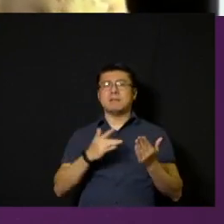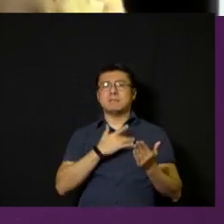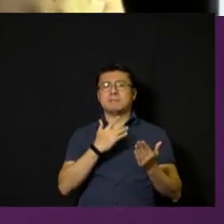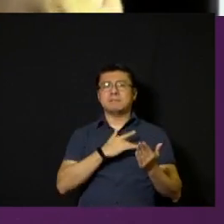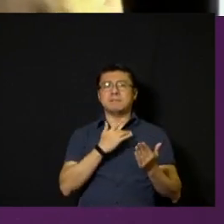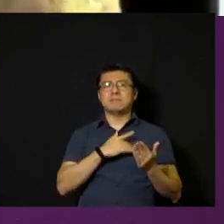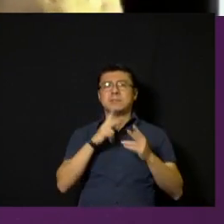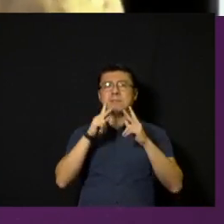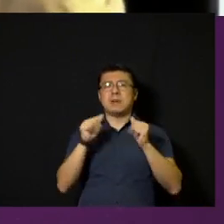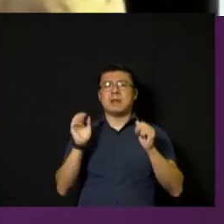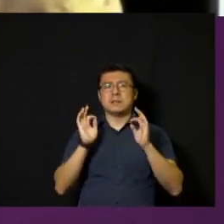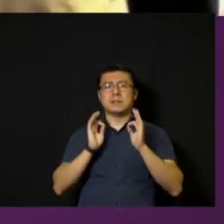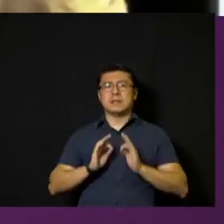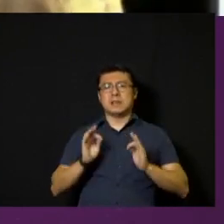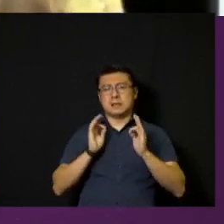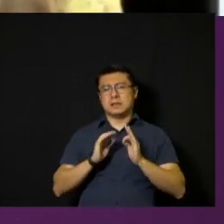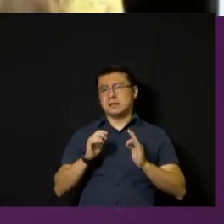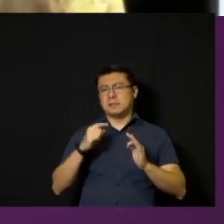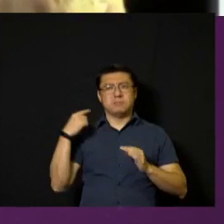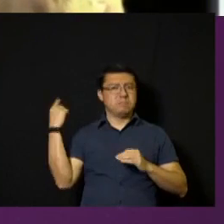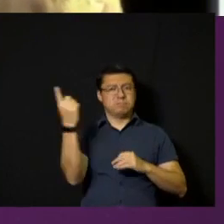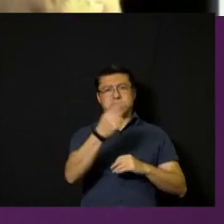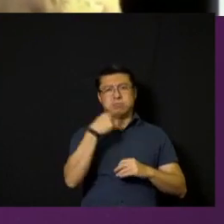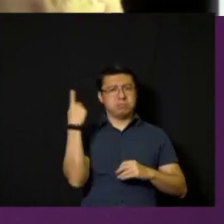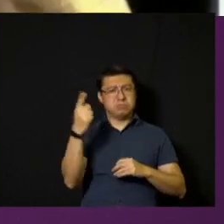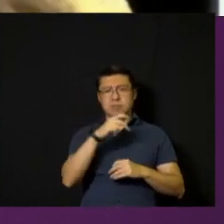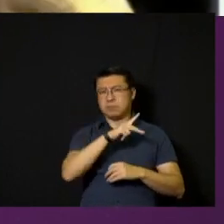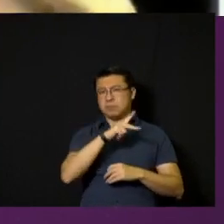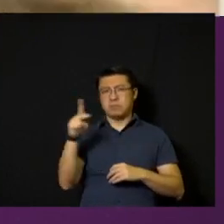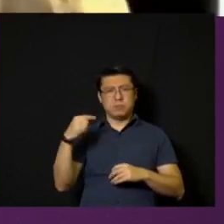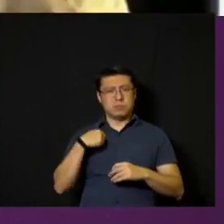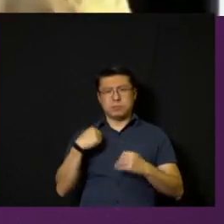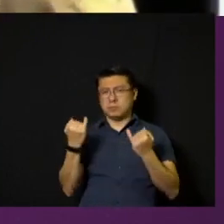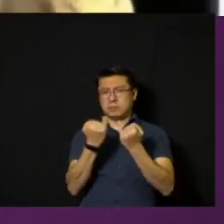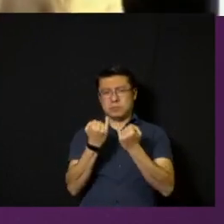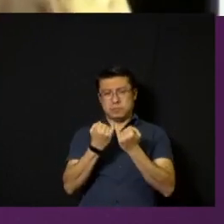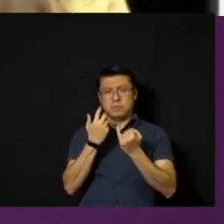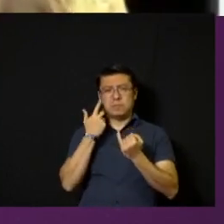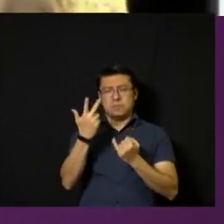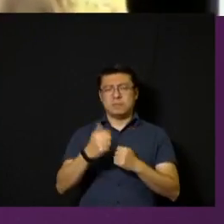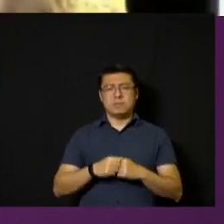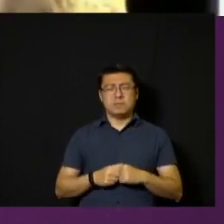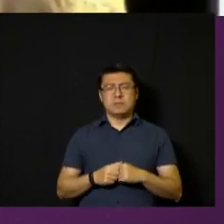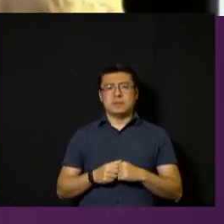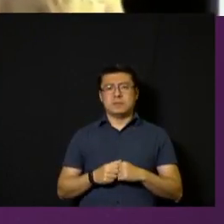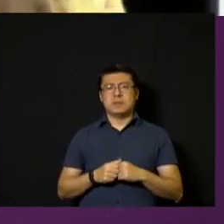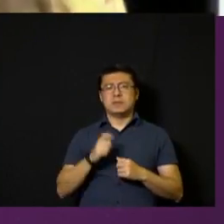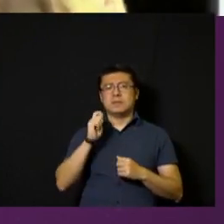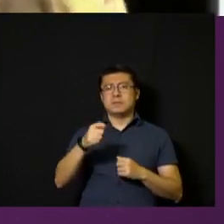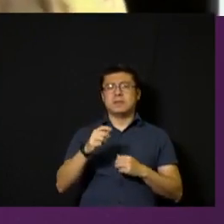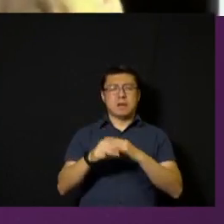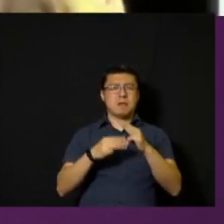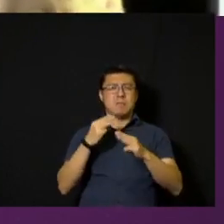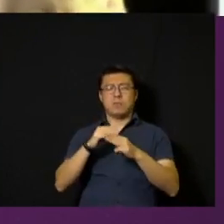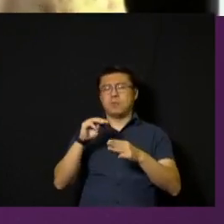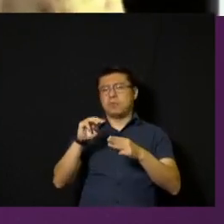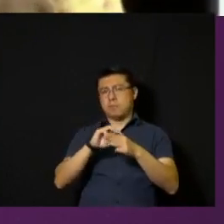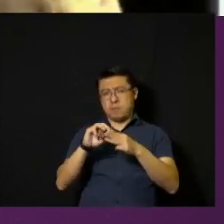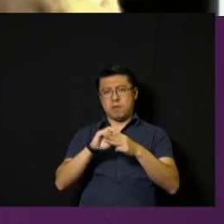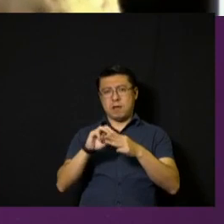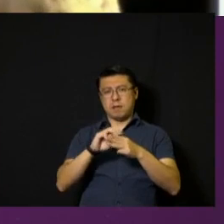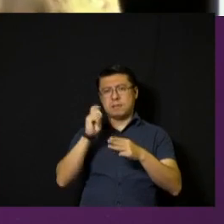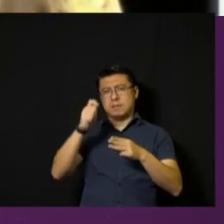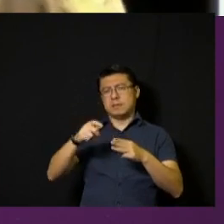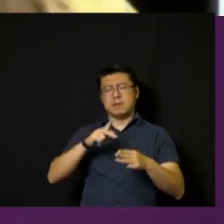calmness, I desire my peace to everybody, and in this moment, beyond the problem of the life